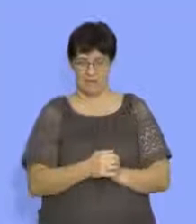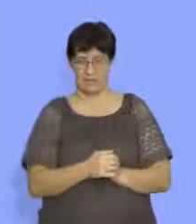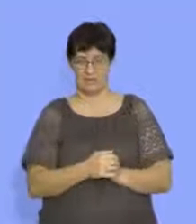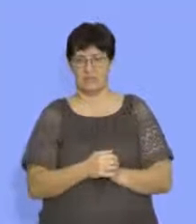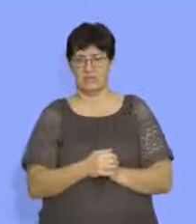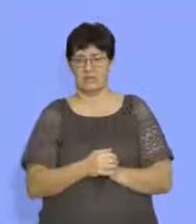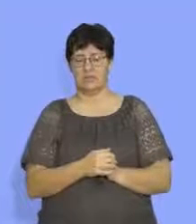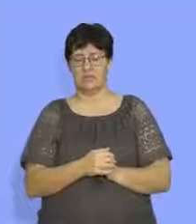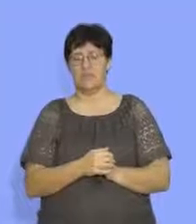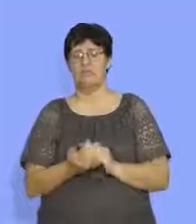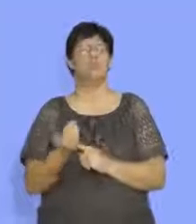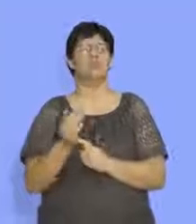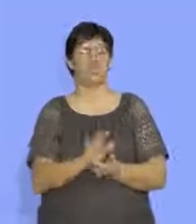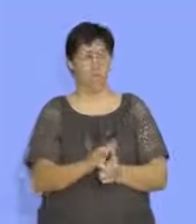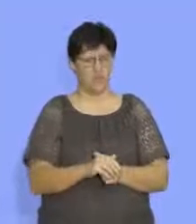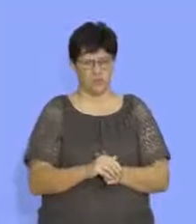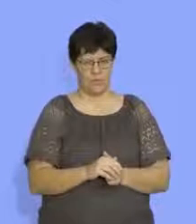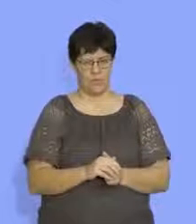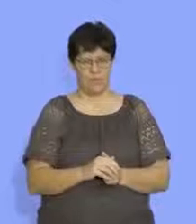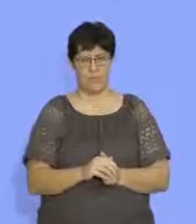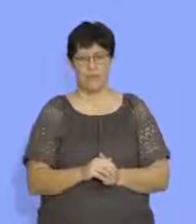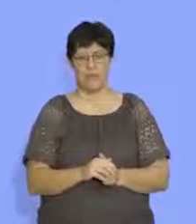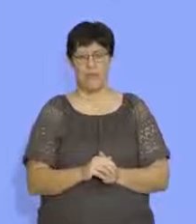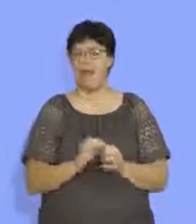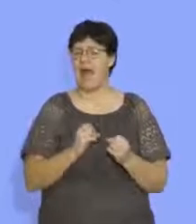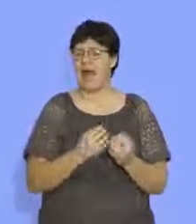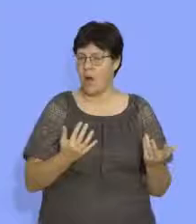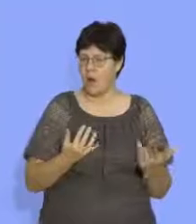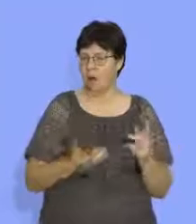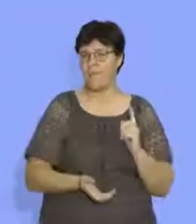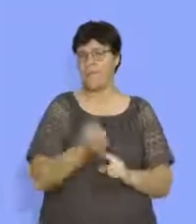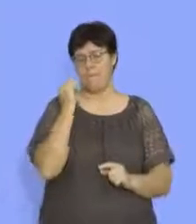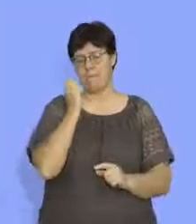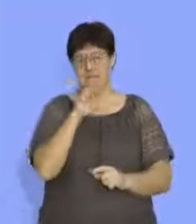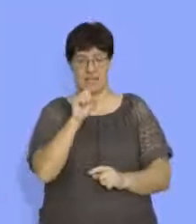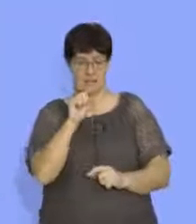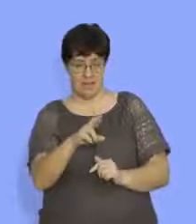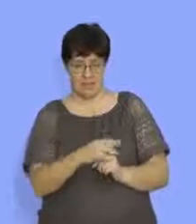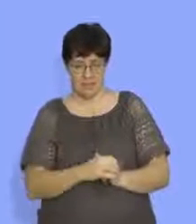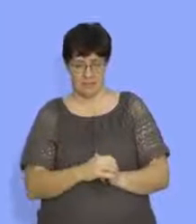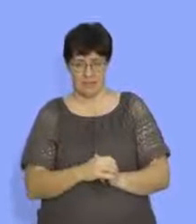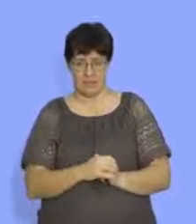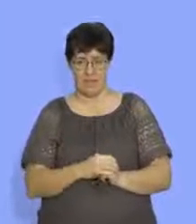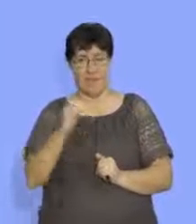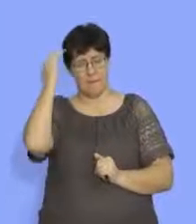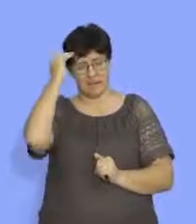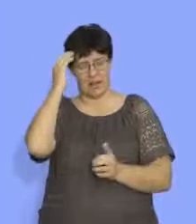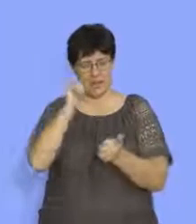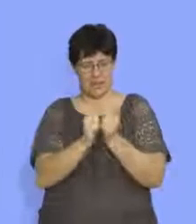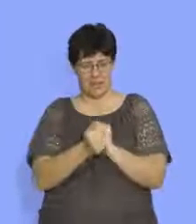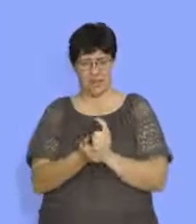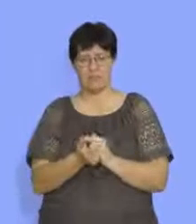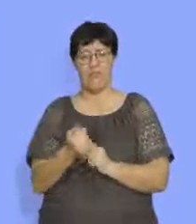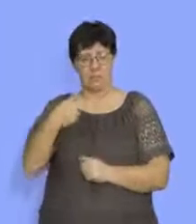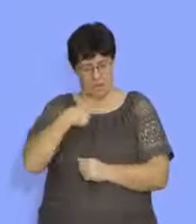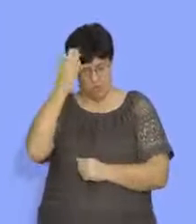way, okay, let me actually show you with this one, right? How to then find the factors, because then I'm doing this mental math, but